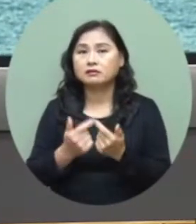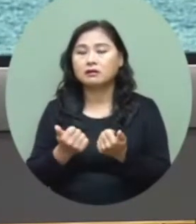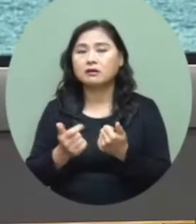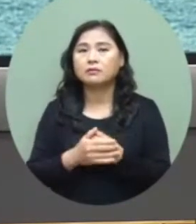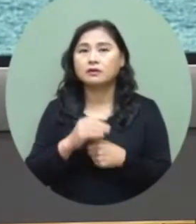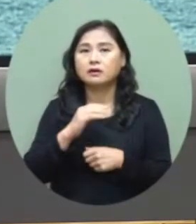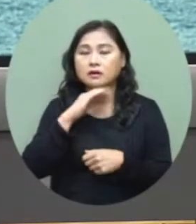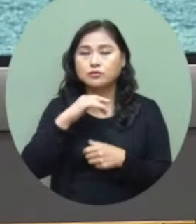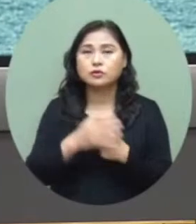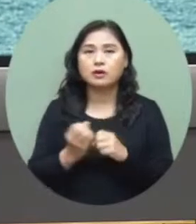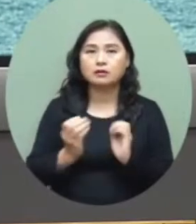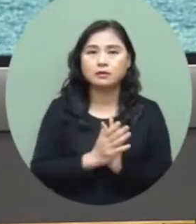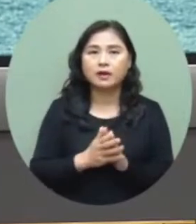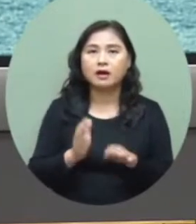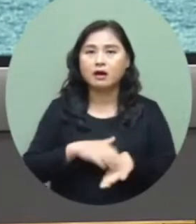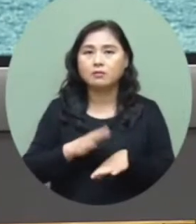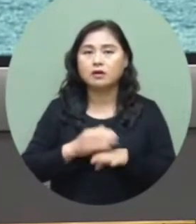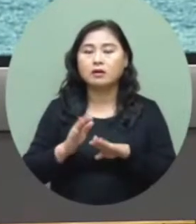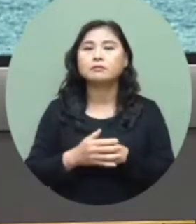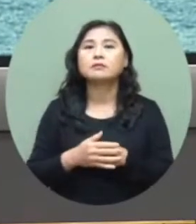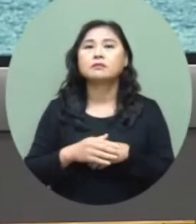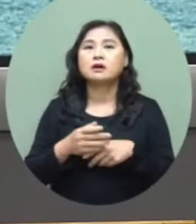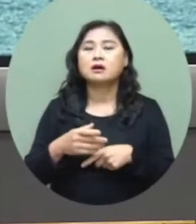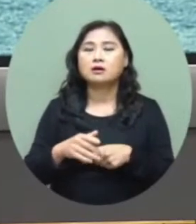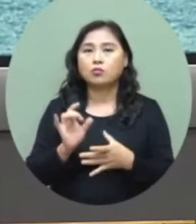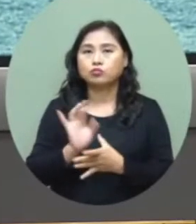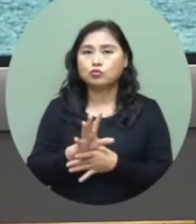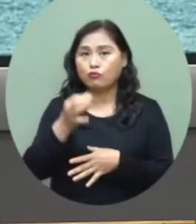degrees. So far, we have